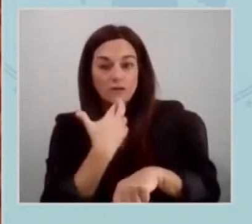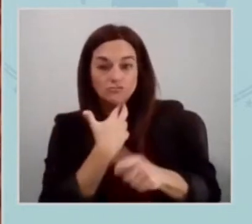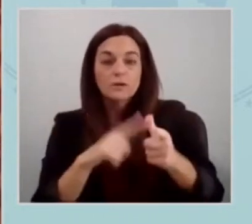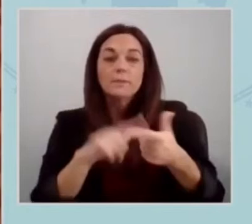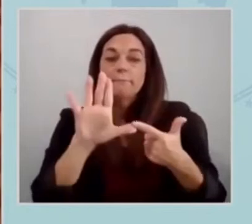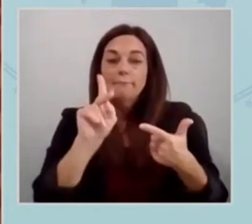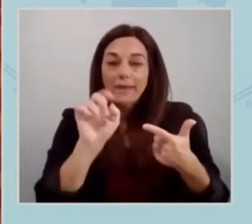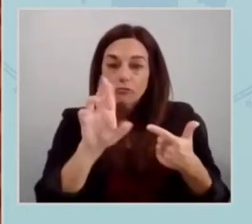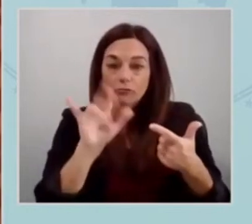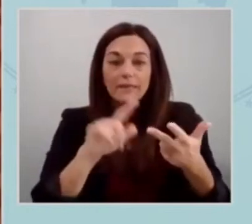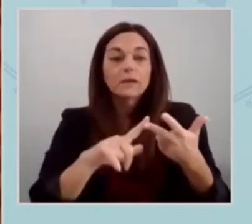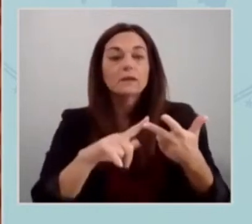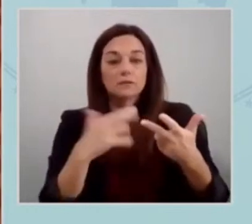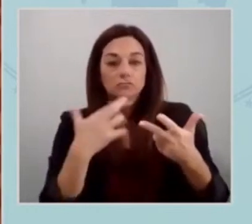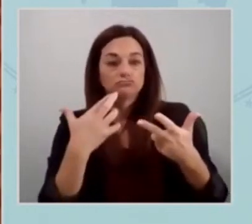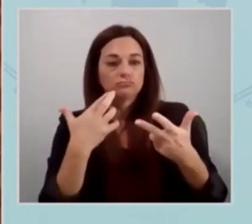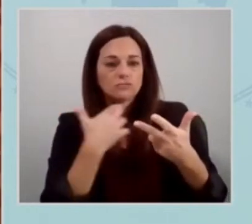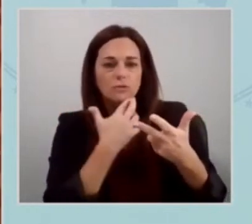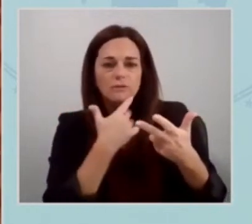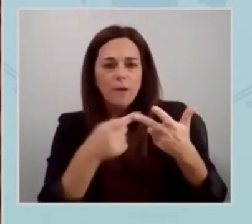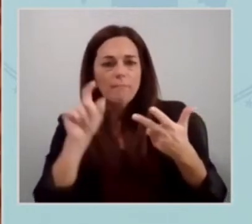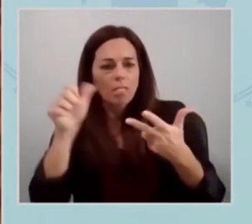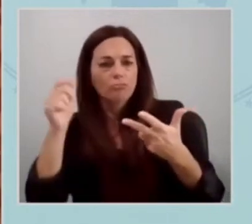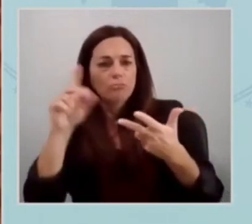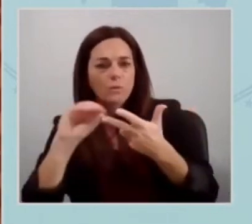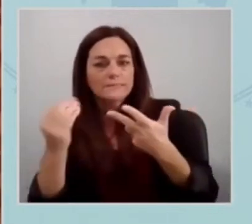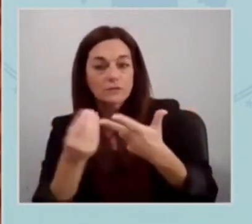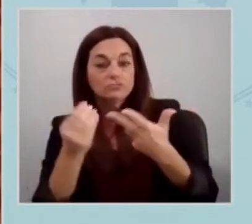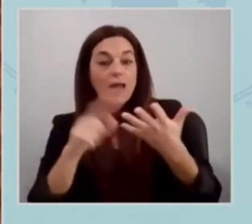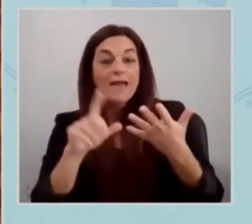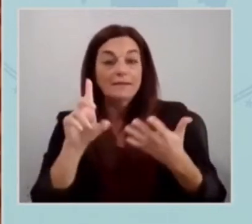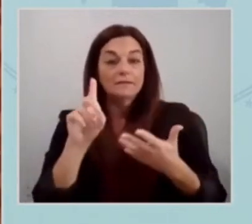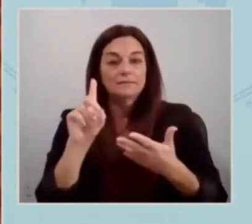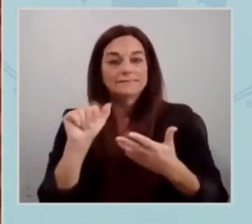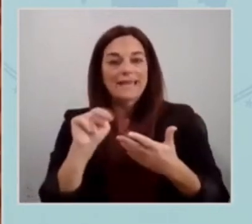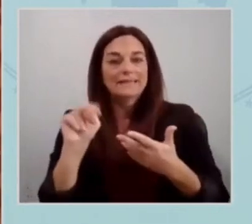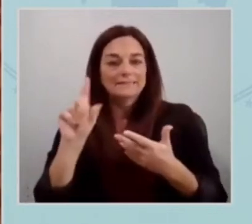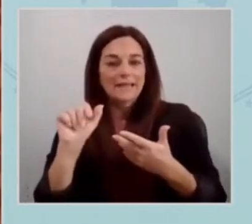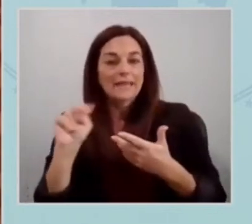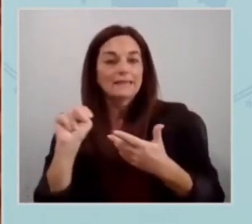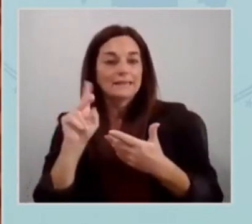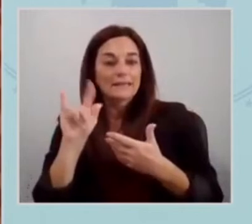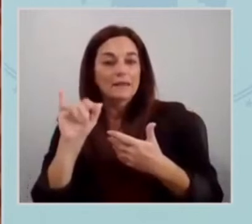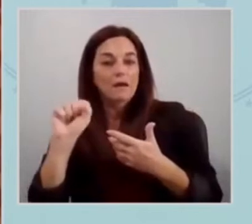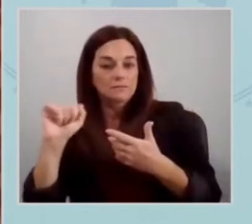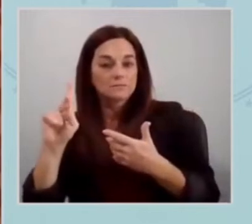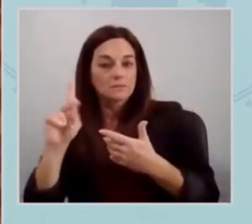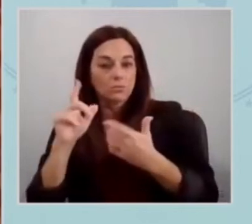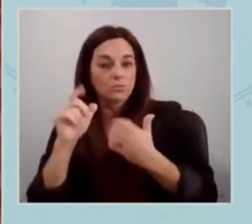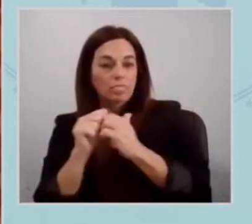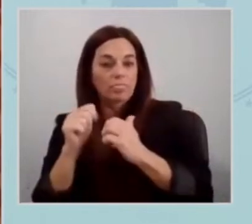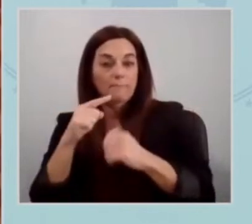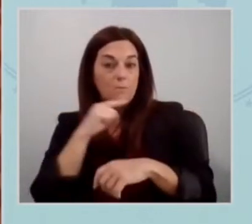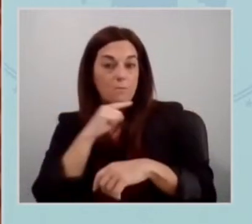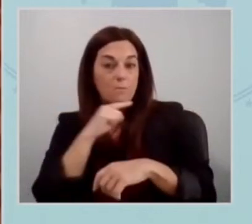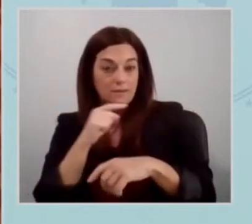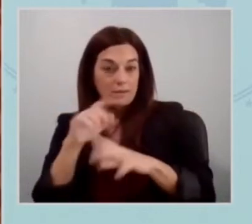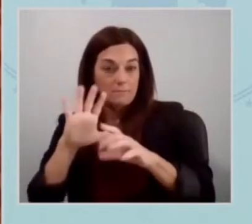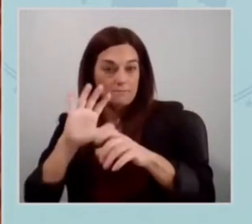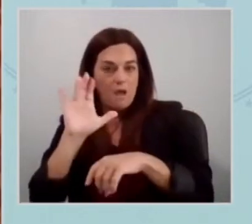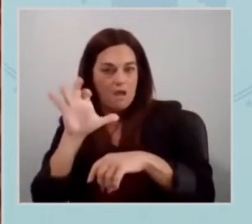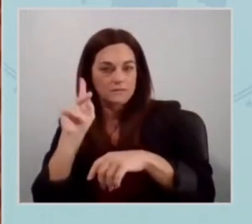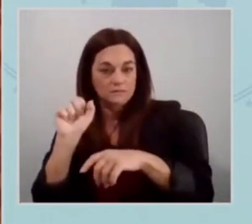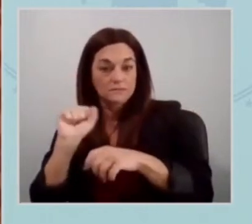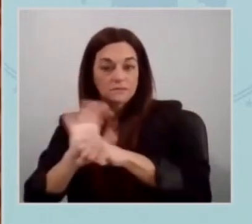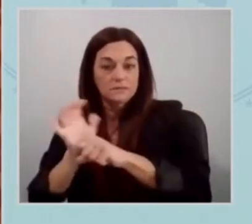with 80% of them being full-time, 3 restaurants, a bakery, a restaurant consulting organization, and a Dan kiosk at